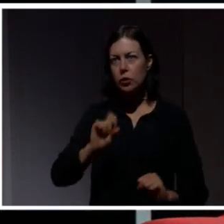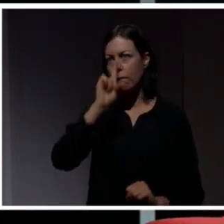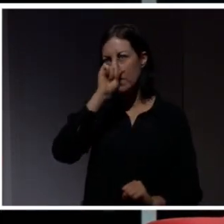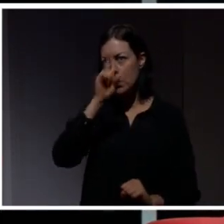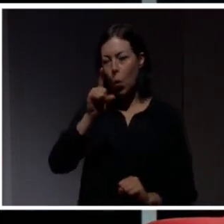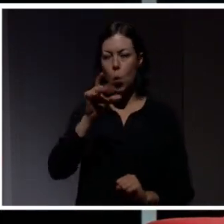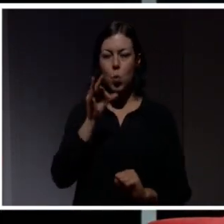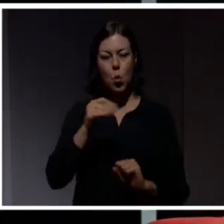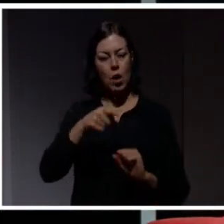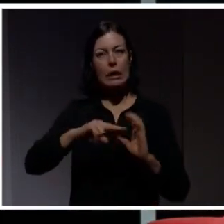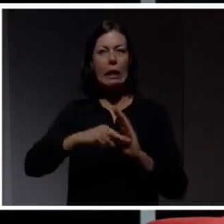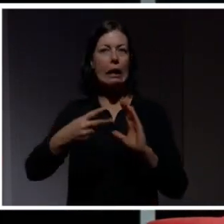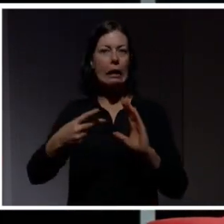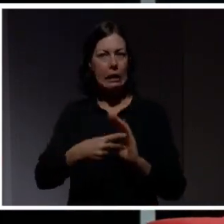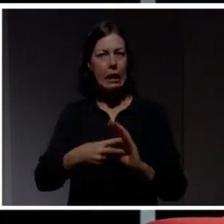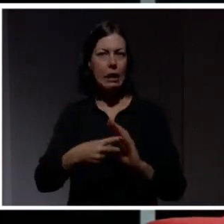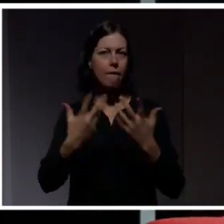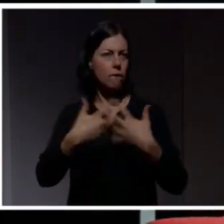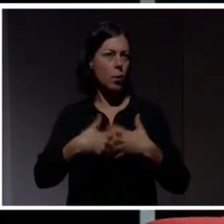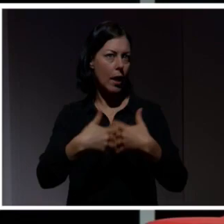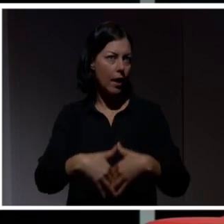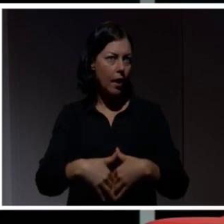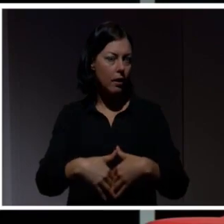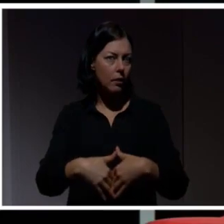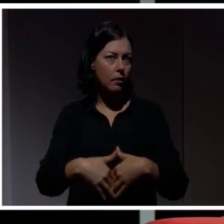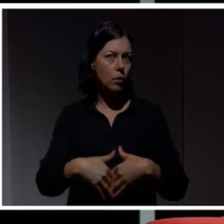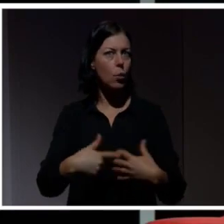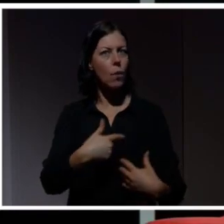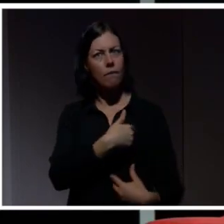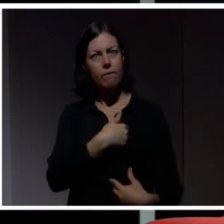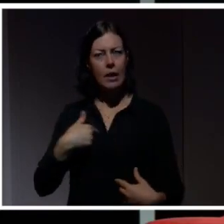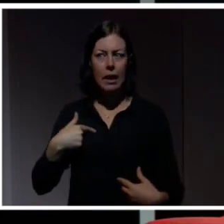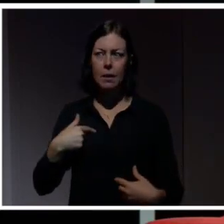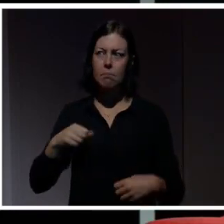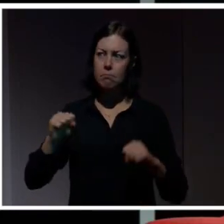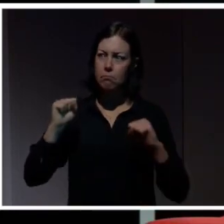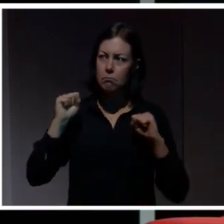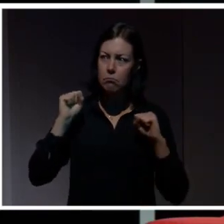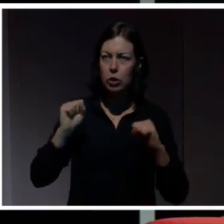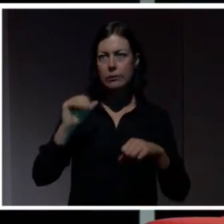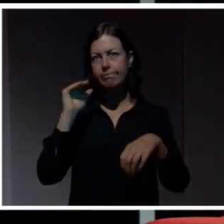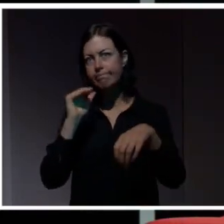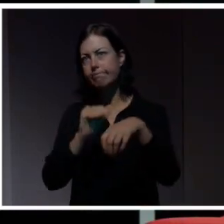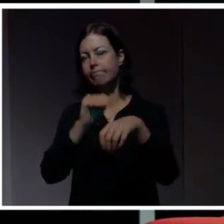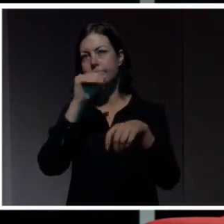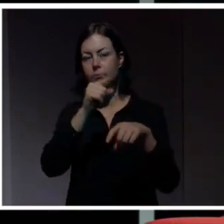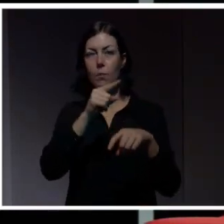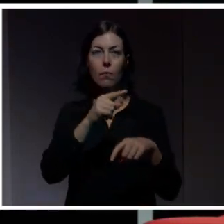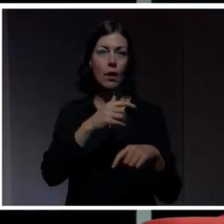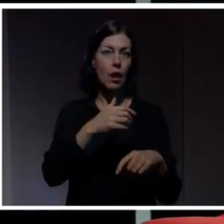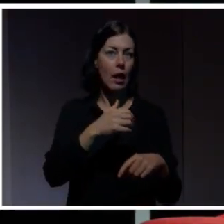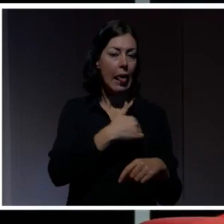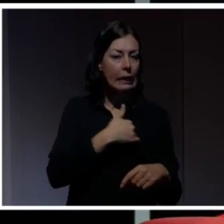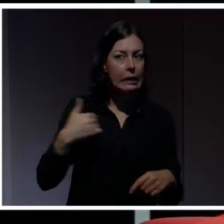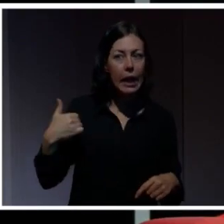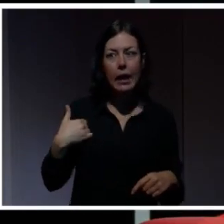what this technology is about. And we have to put demands, particularly on our governments and on